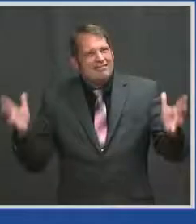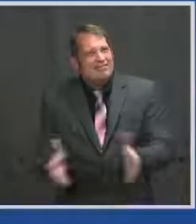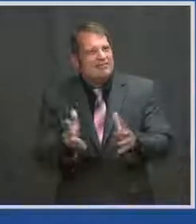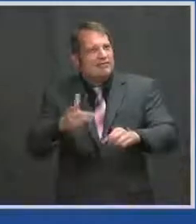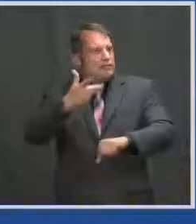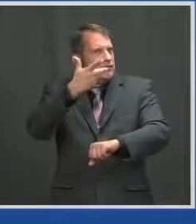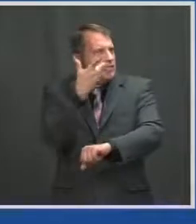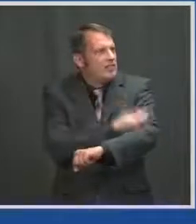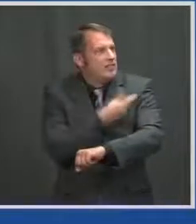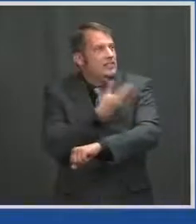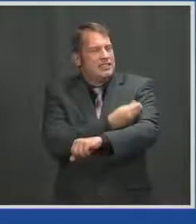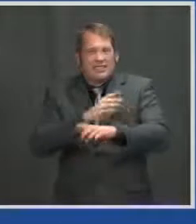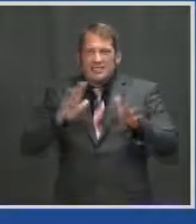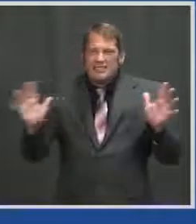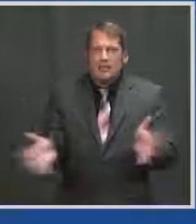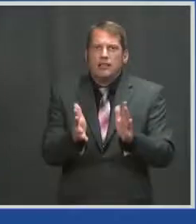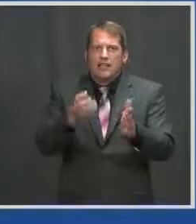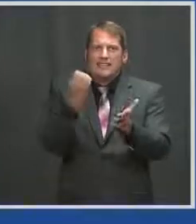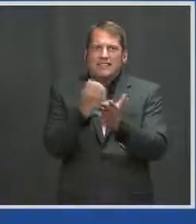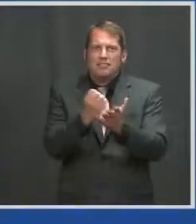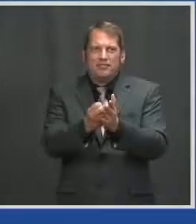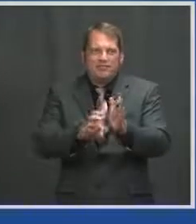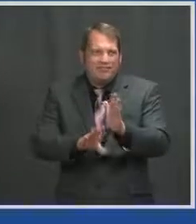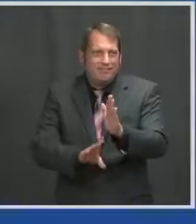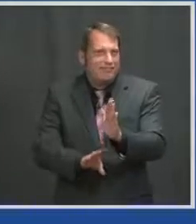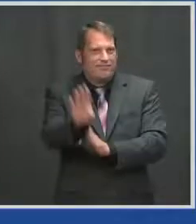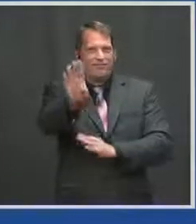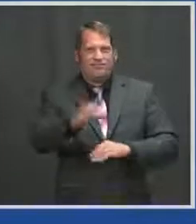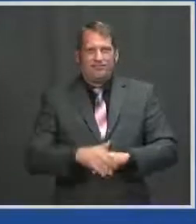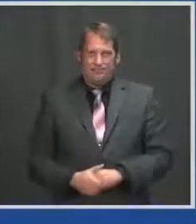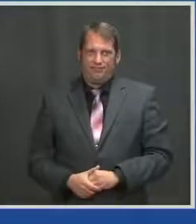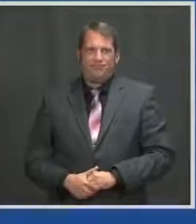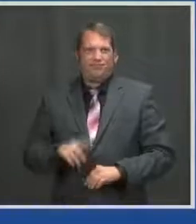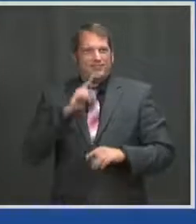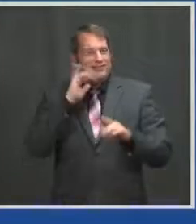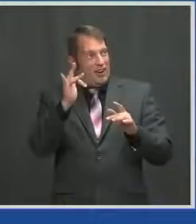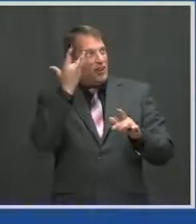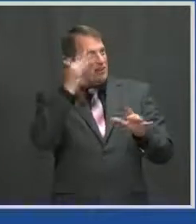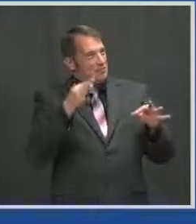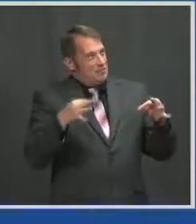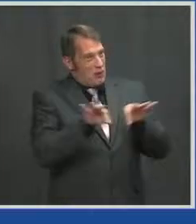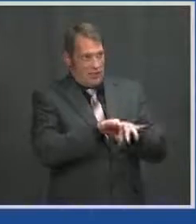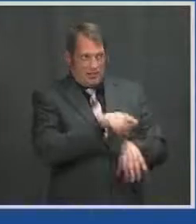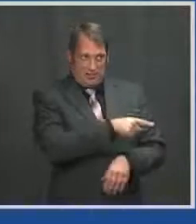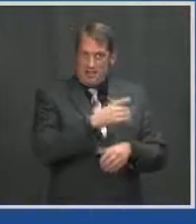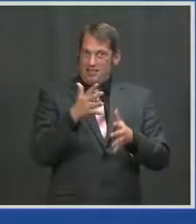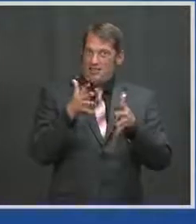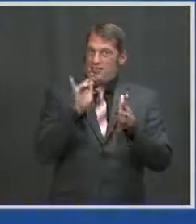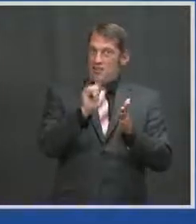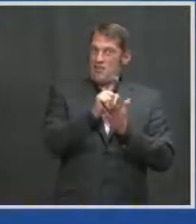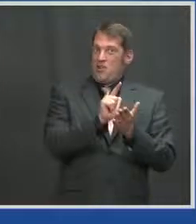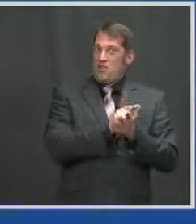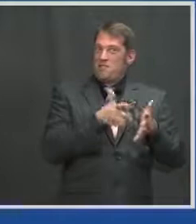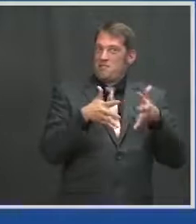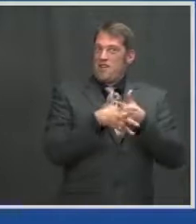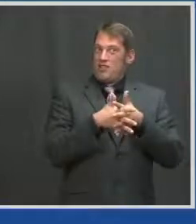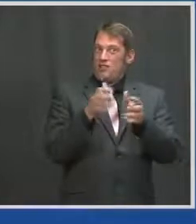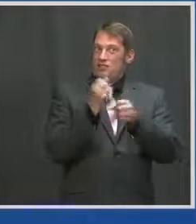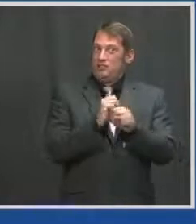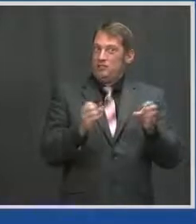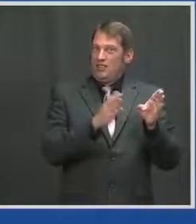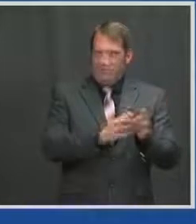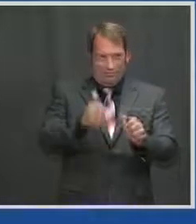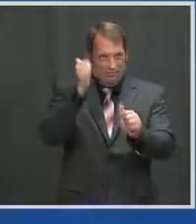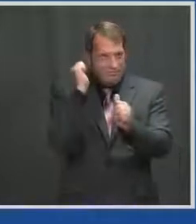pass the American Rescue Plan. And again, the American Rescue Plan was for the whole year. It plays